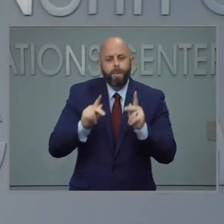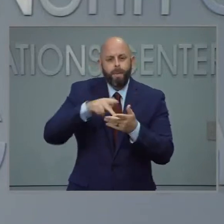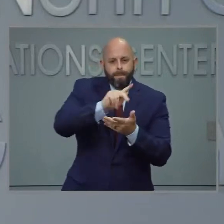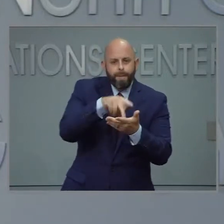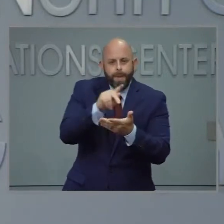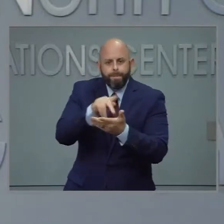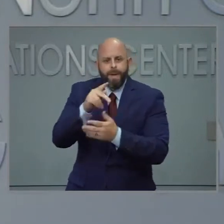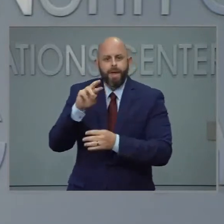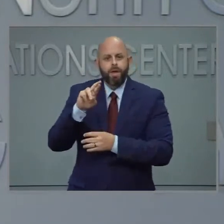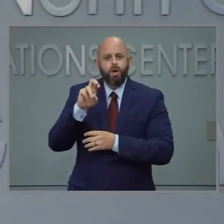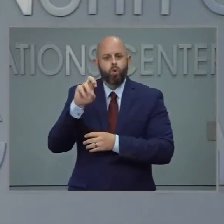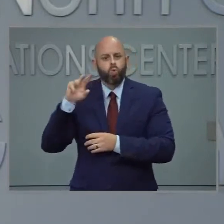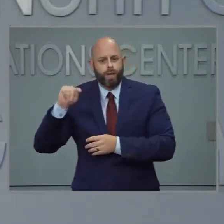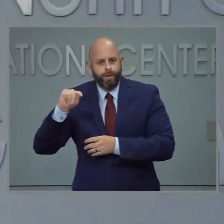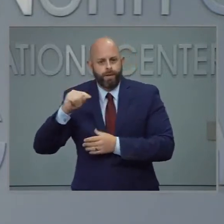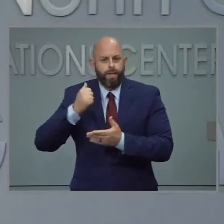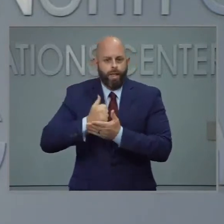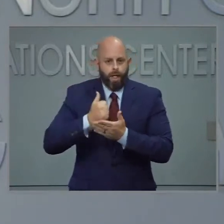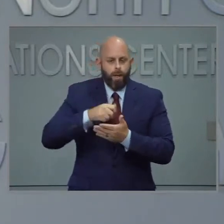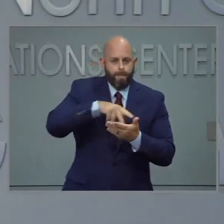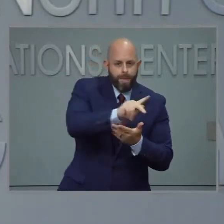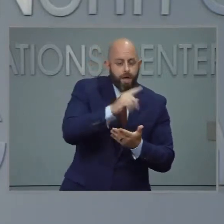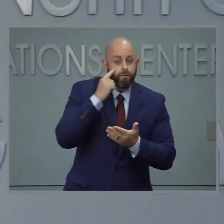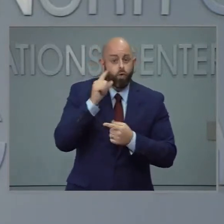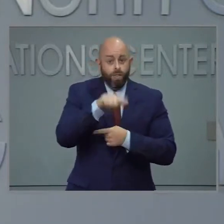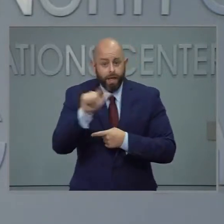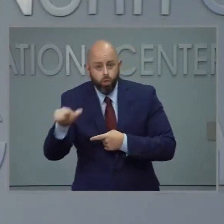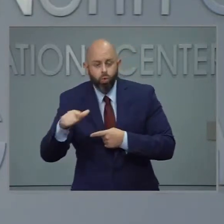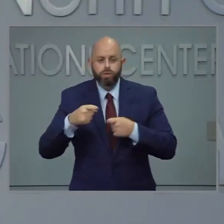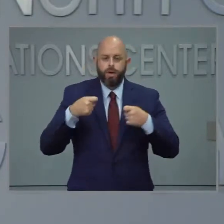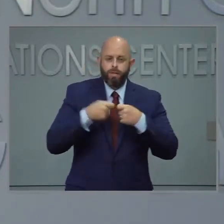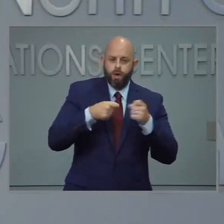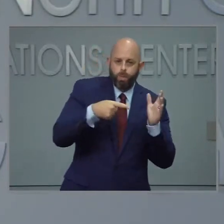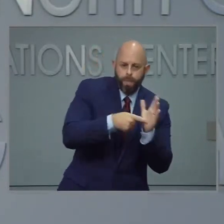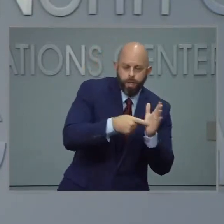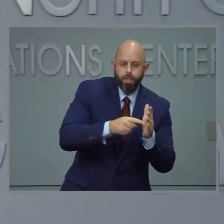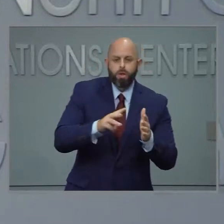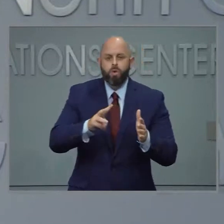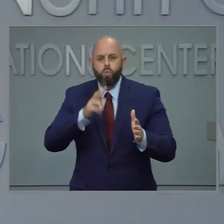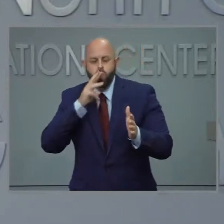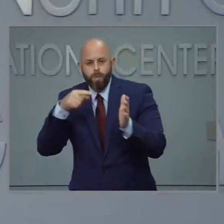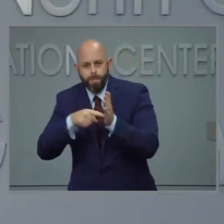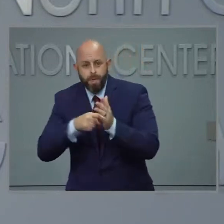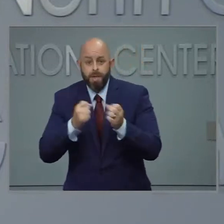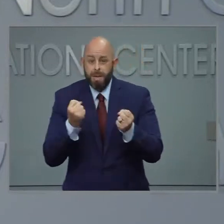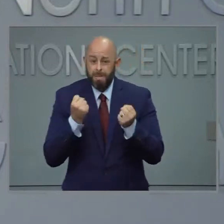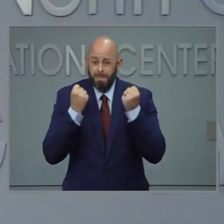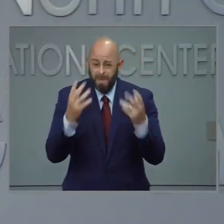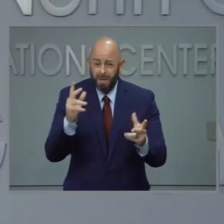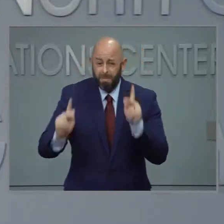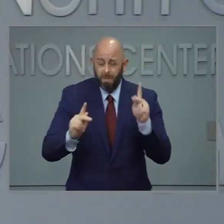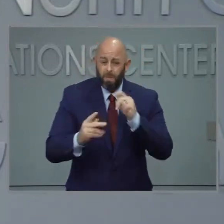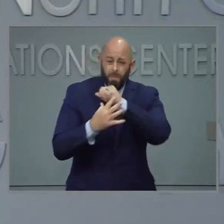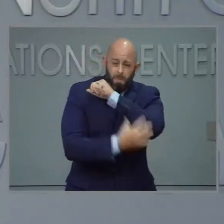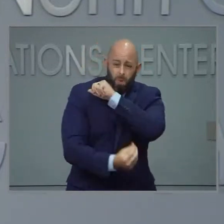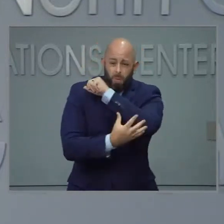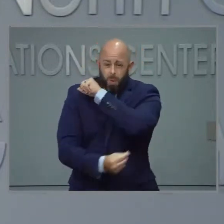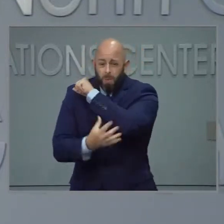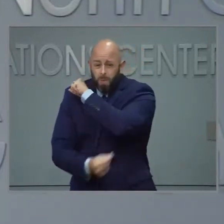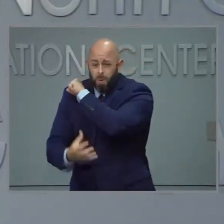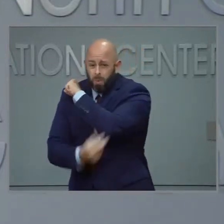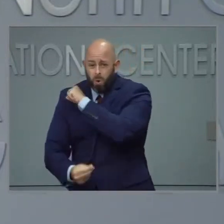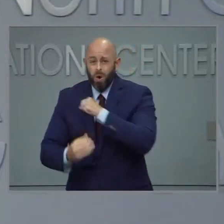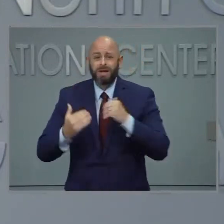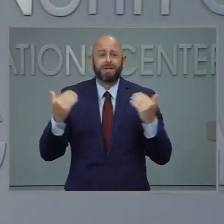of millions of dollars out to landlords and utilities to help hard-hit low-income tenants stay in their homes